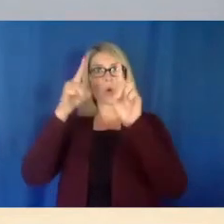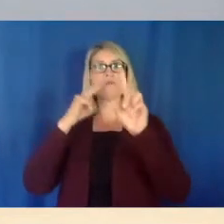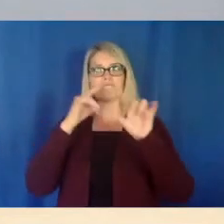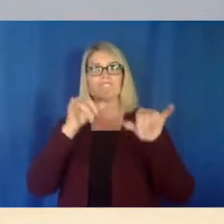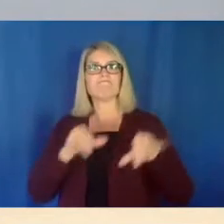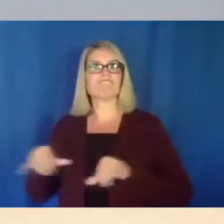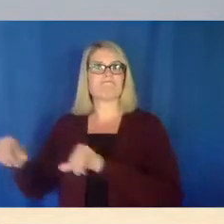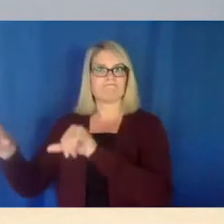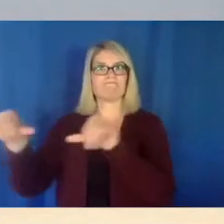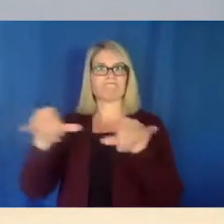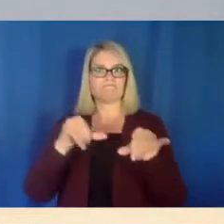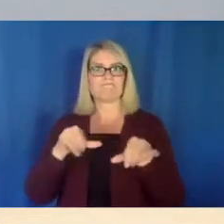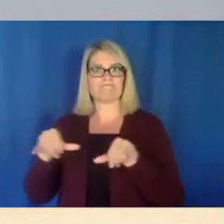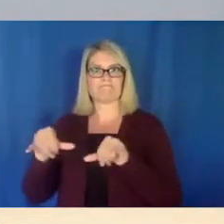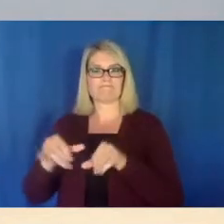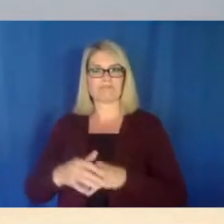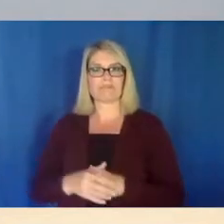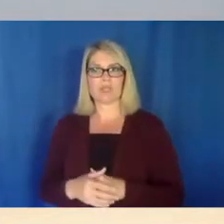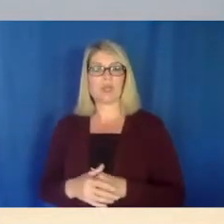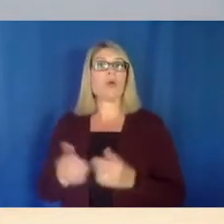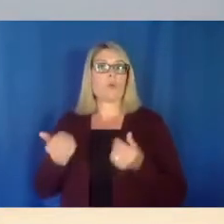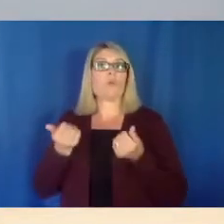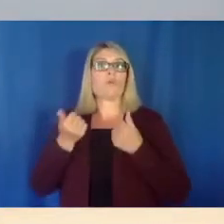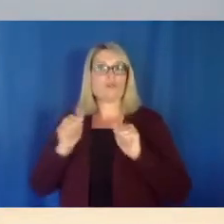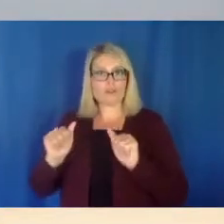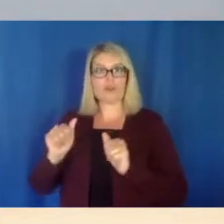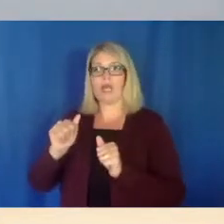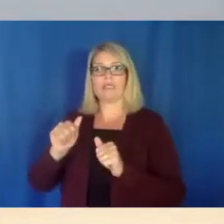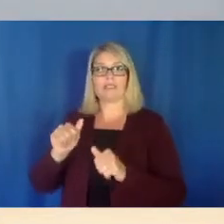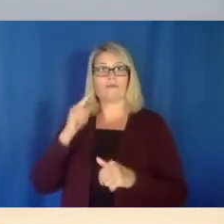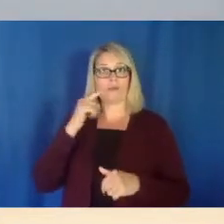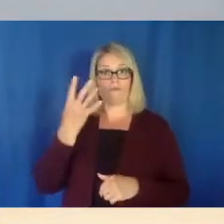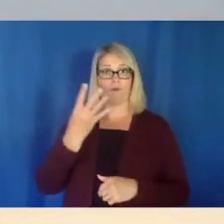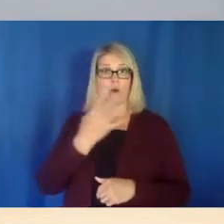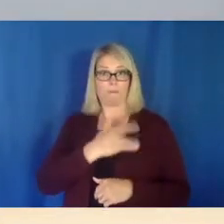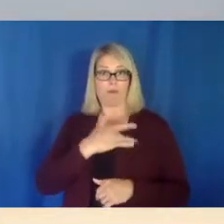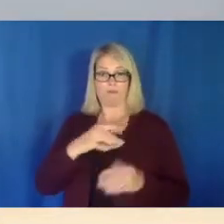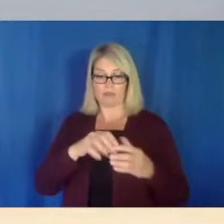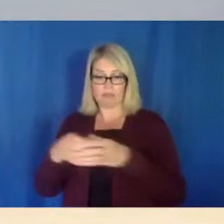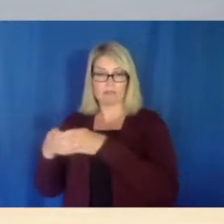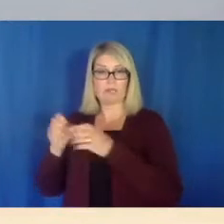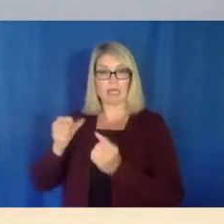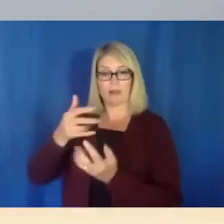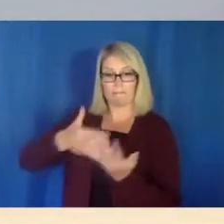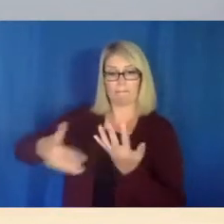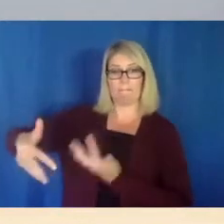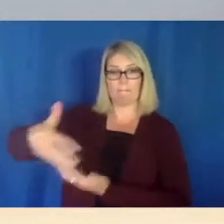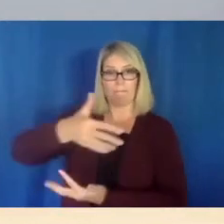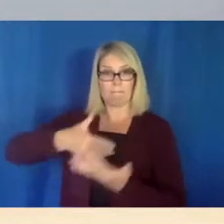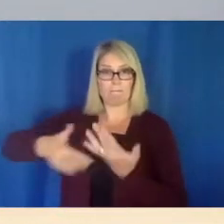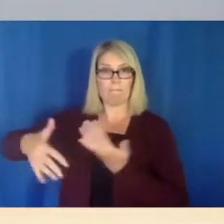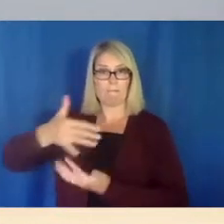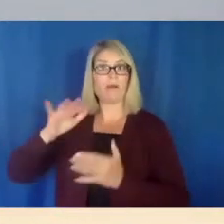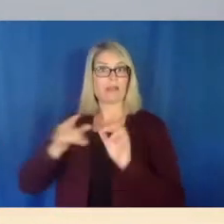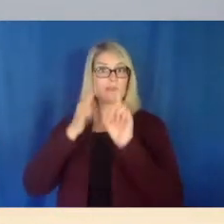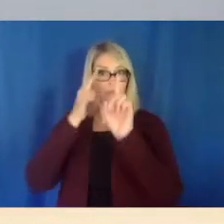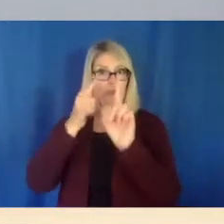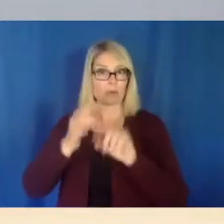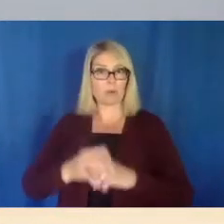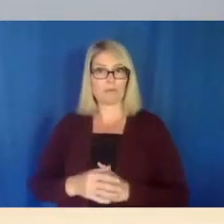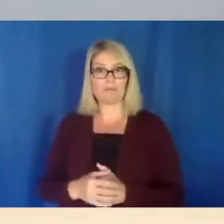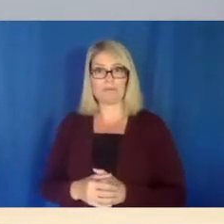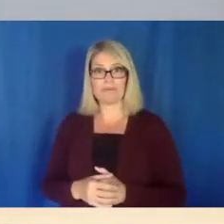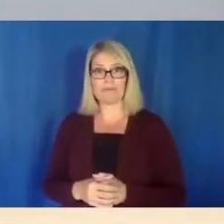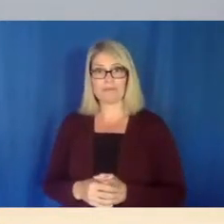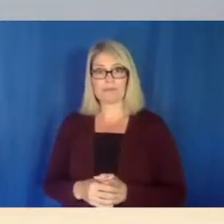common in the sense that we are trying to have movement within Atlantic Canada, and also treating those